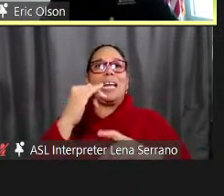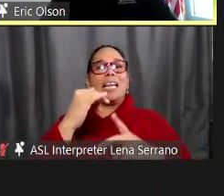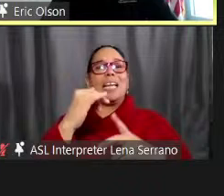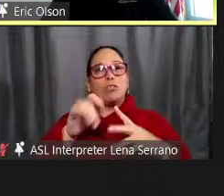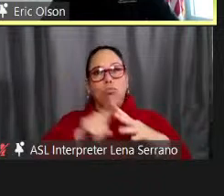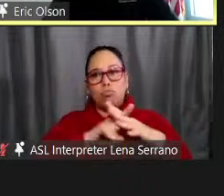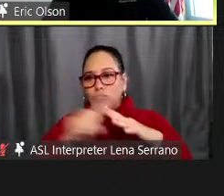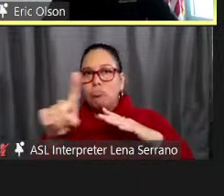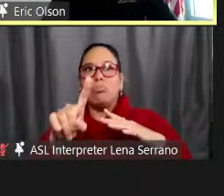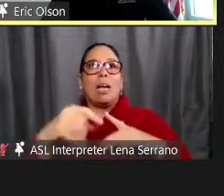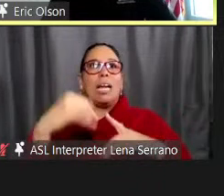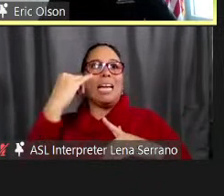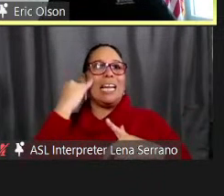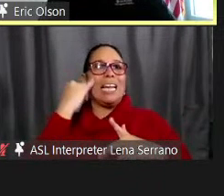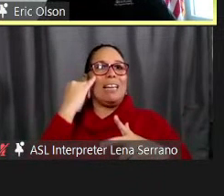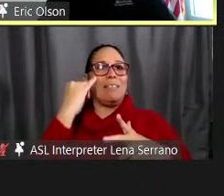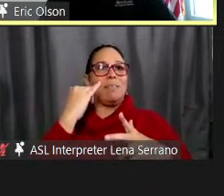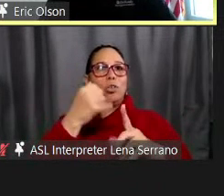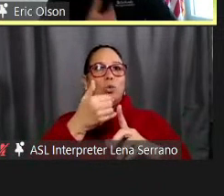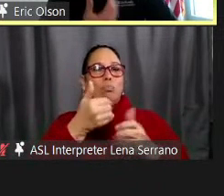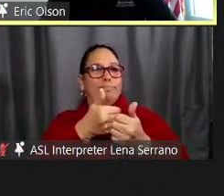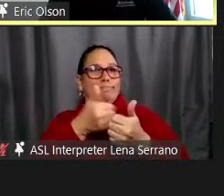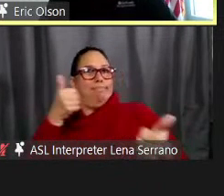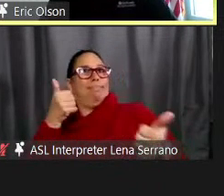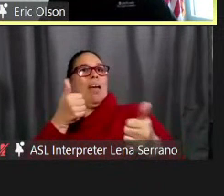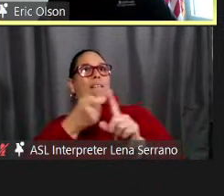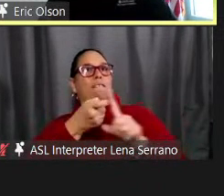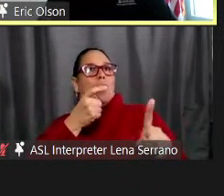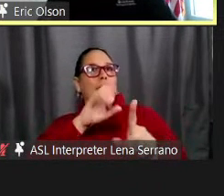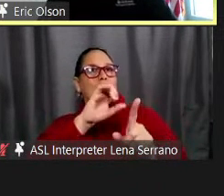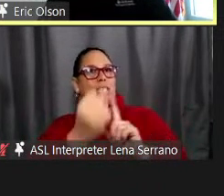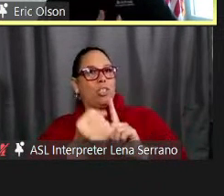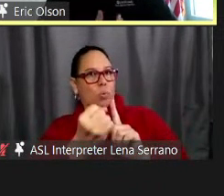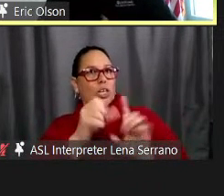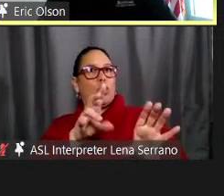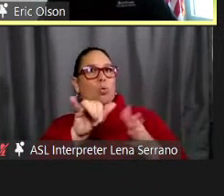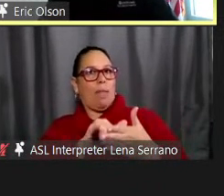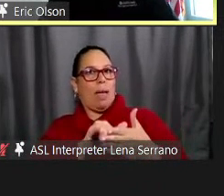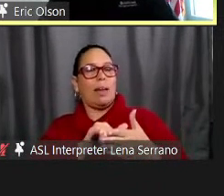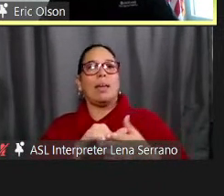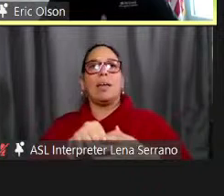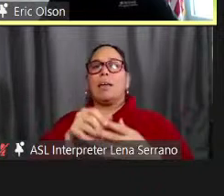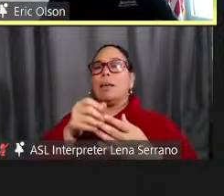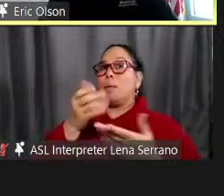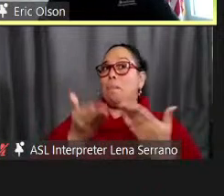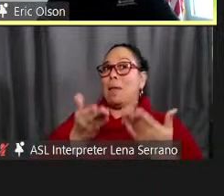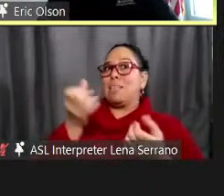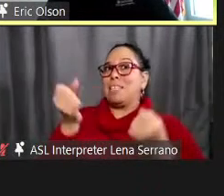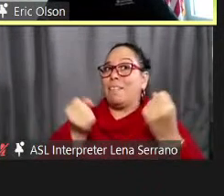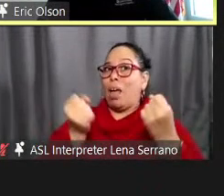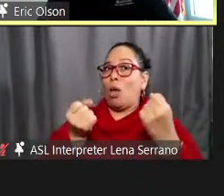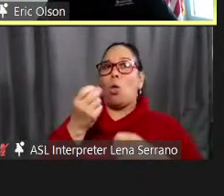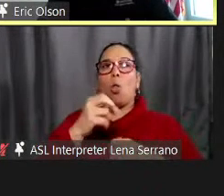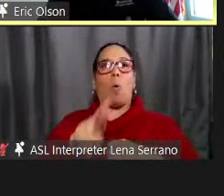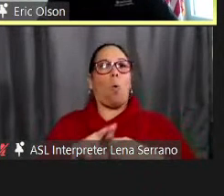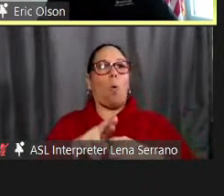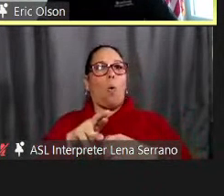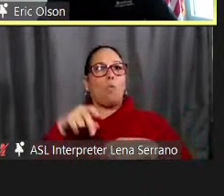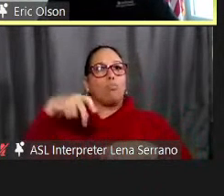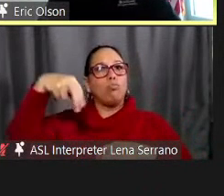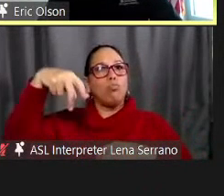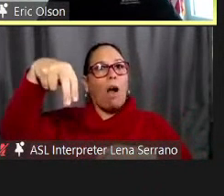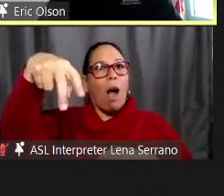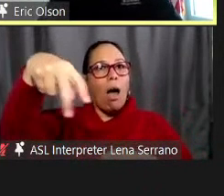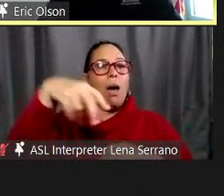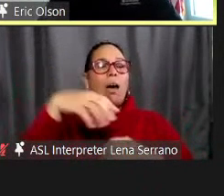if you can get away from the situation, get away from it, whether that's in a vehicle or using your own mobility with your legs to run, please do